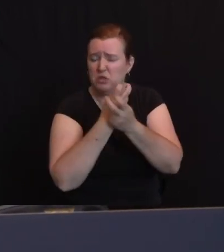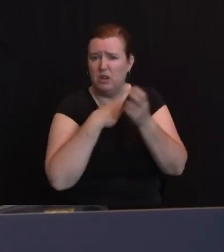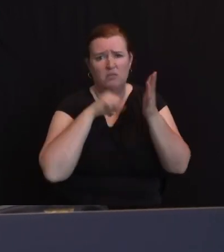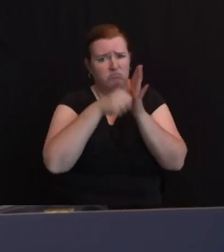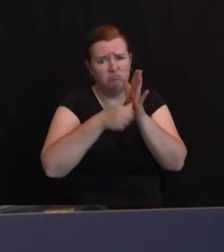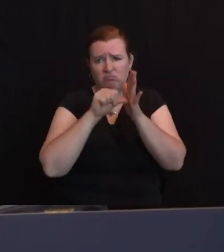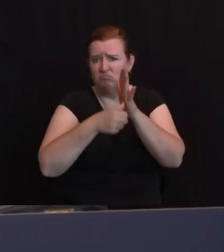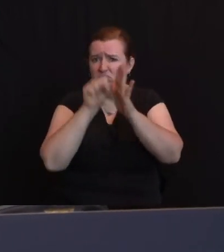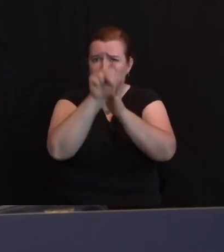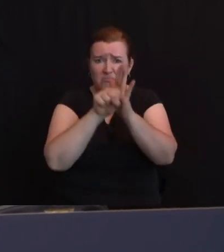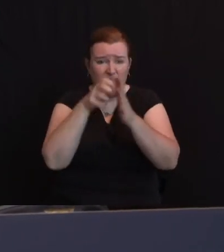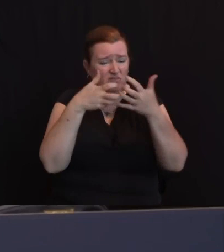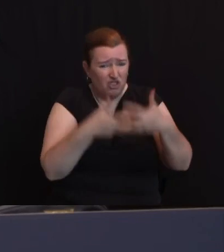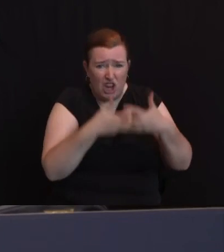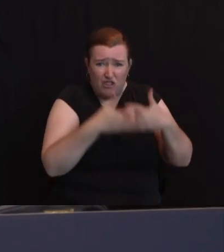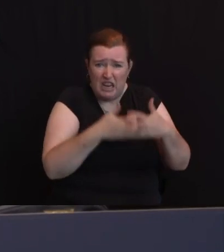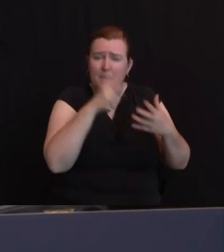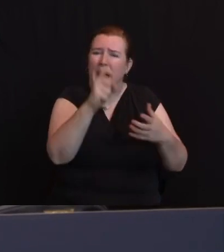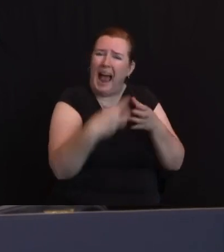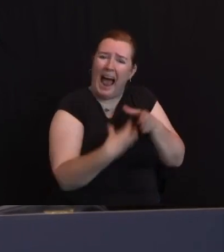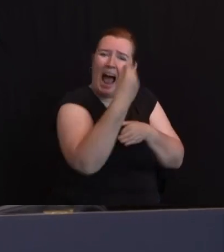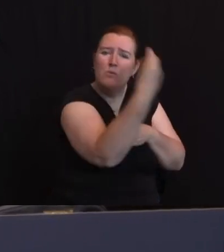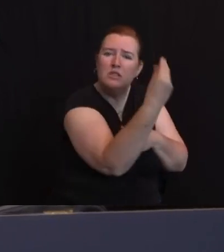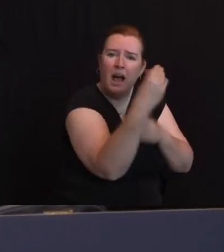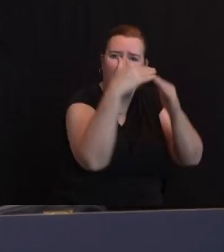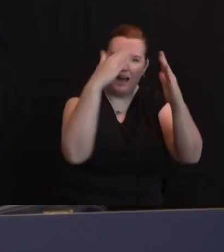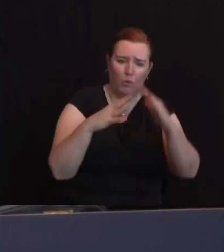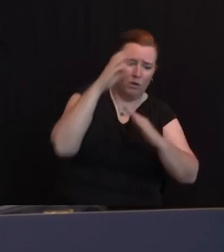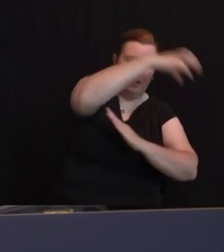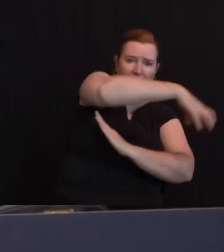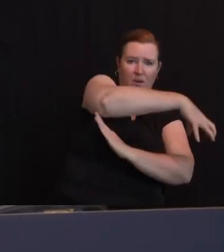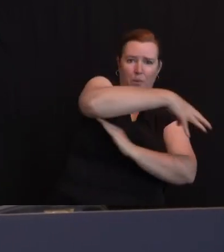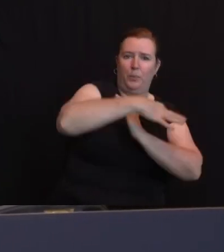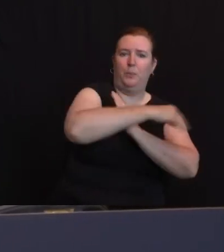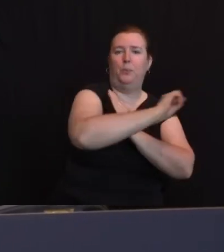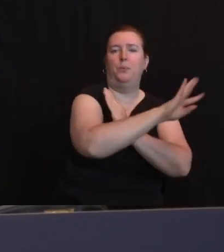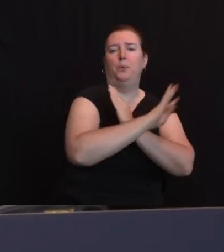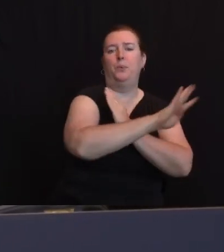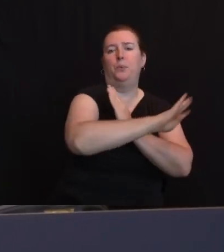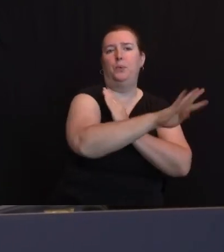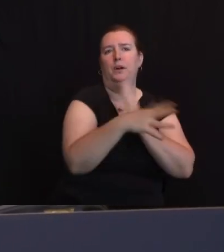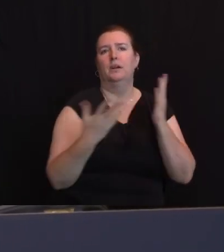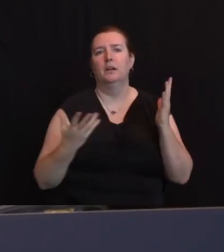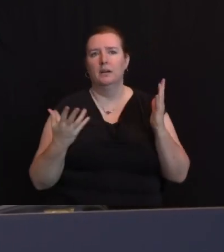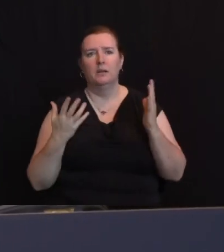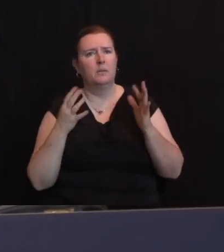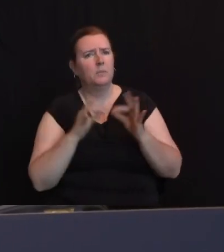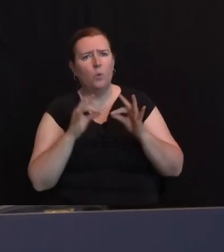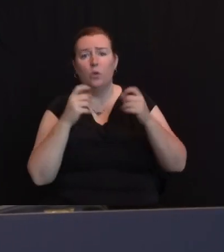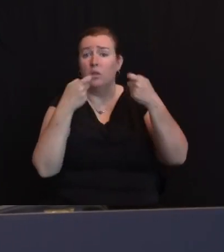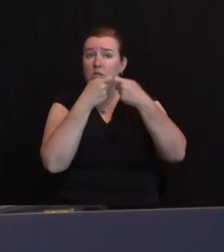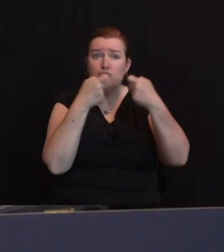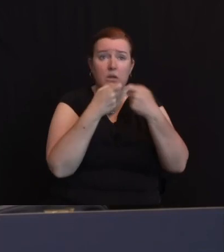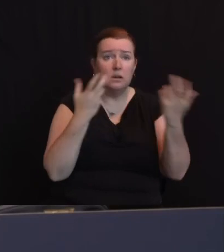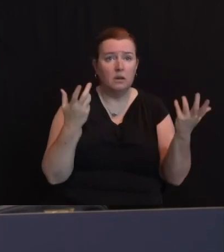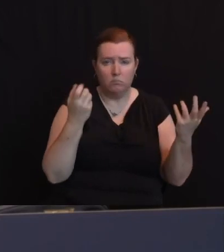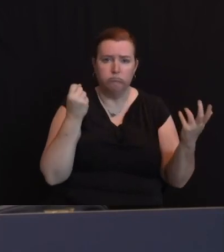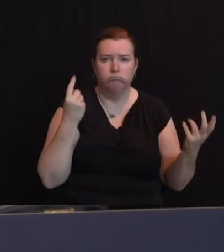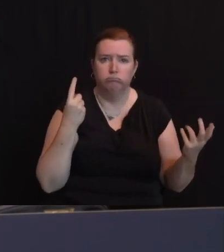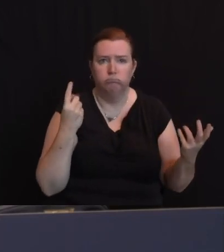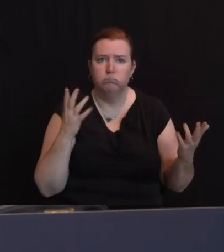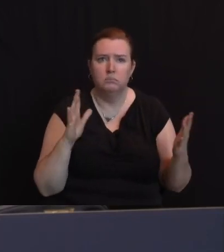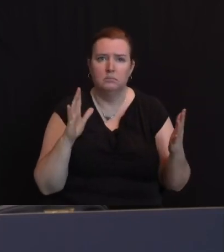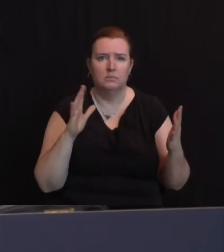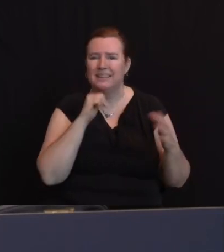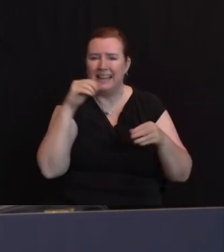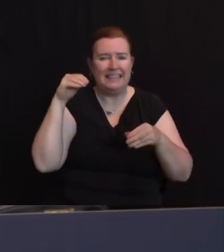generator use, especially when we know there's folks that are going to be a few more days possibly without power, and I also use this opportunity